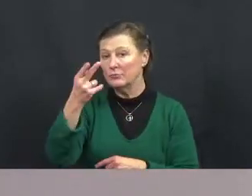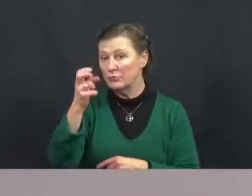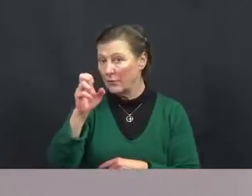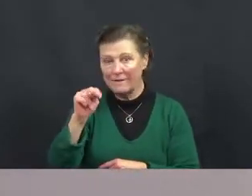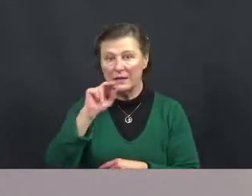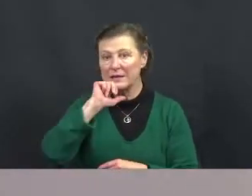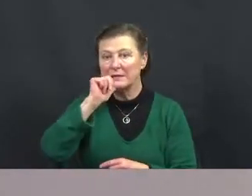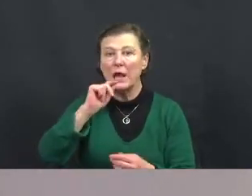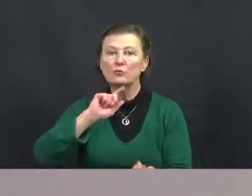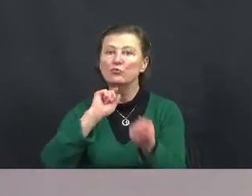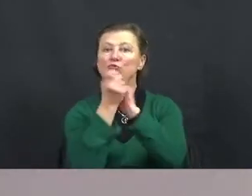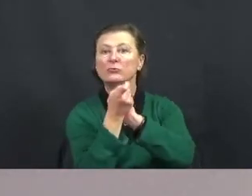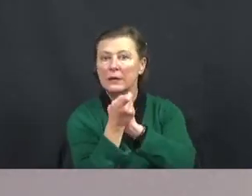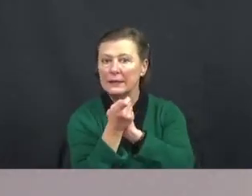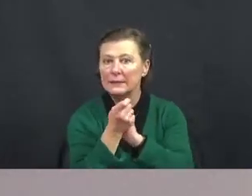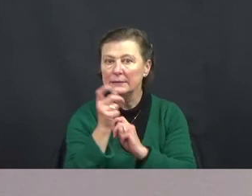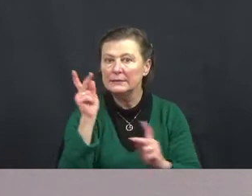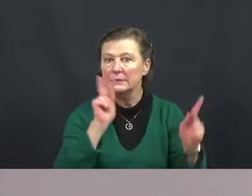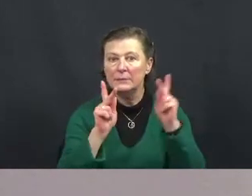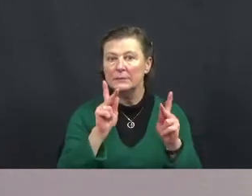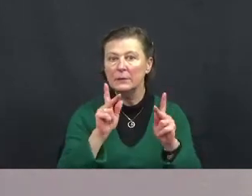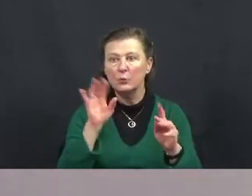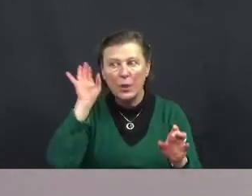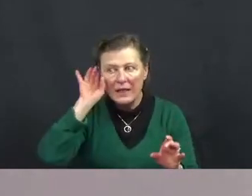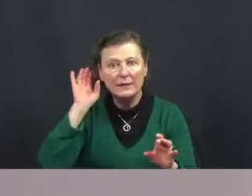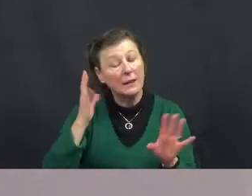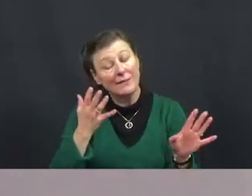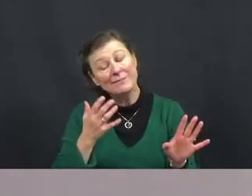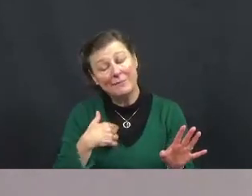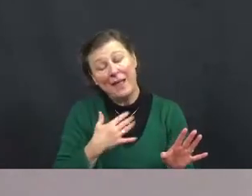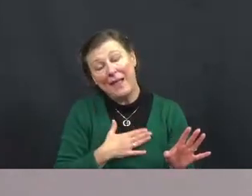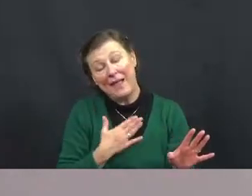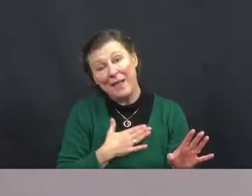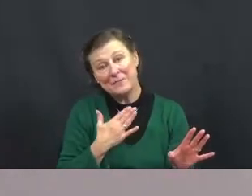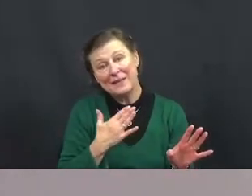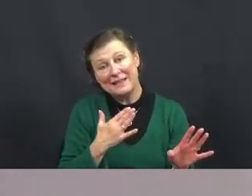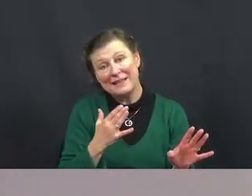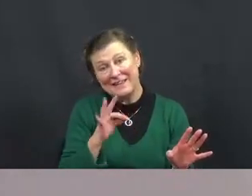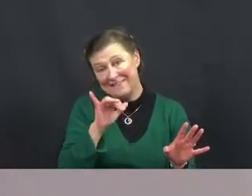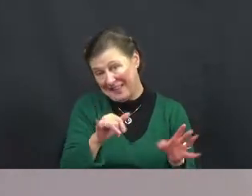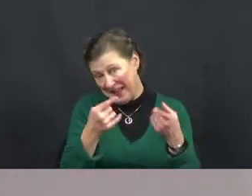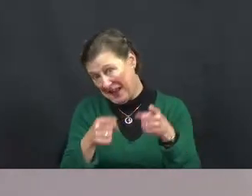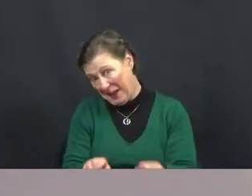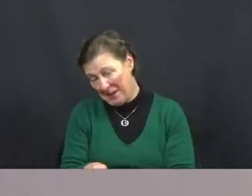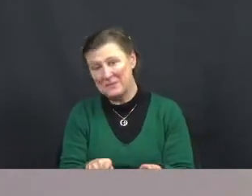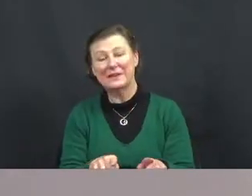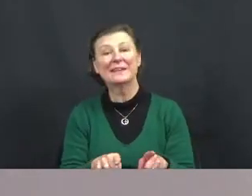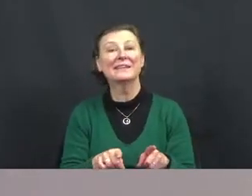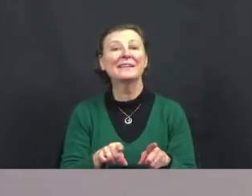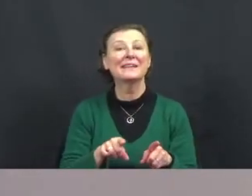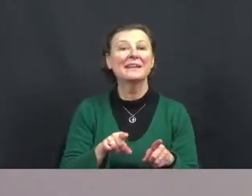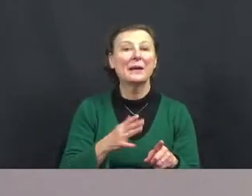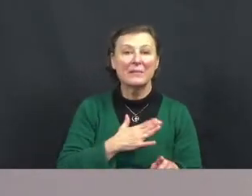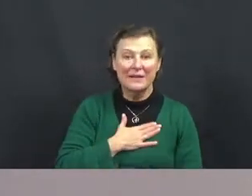to convert people to listening to Beethoven, although I'm very happy for that to happen. And I'm